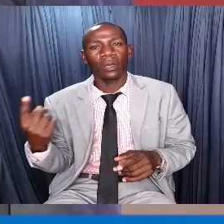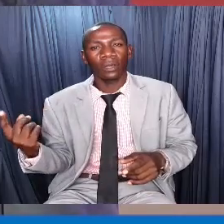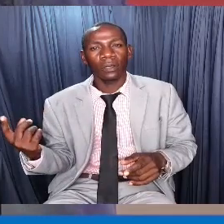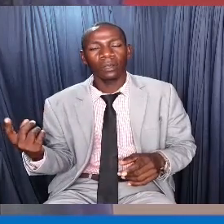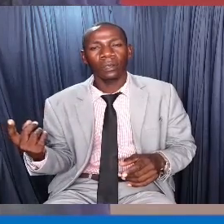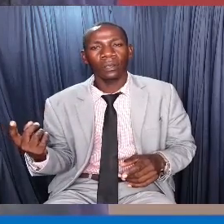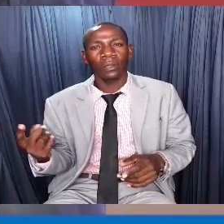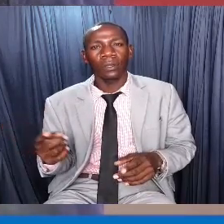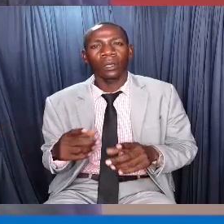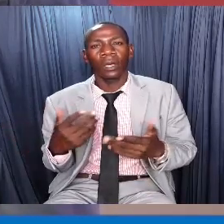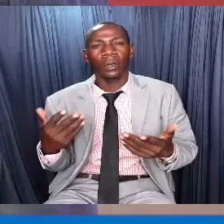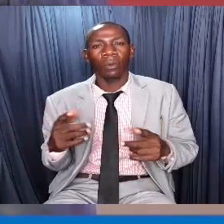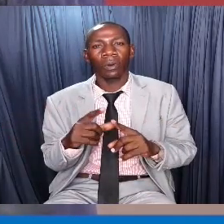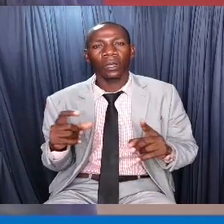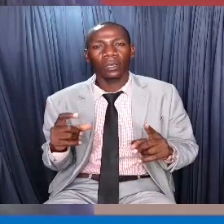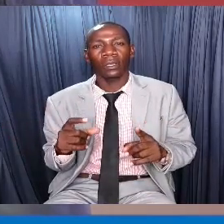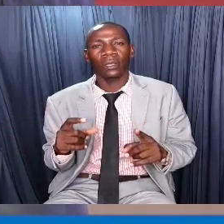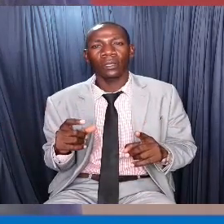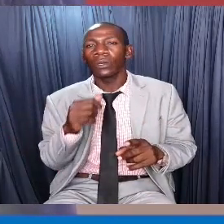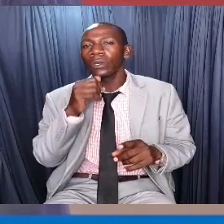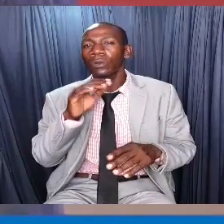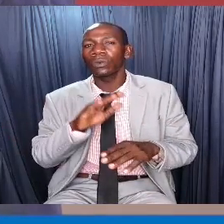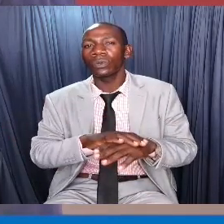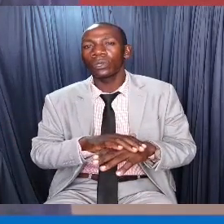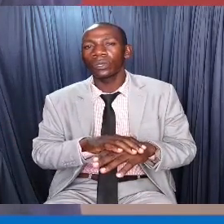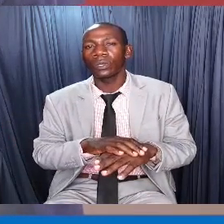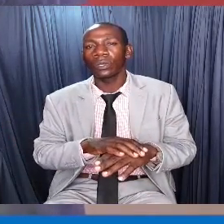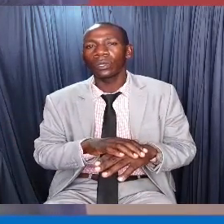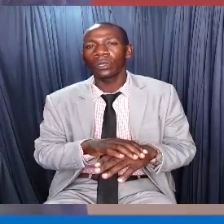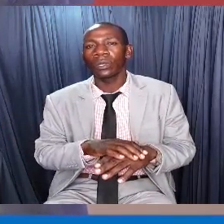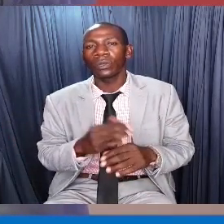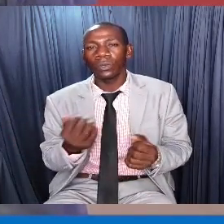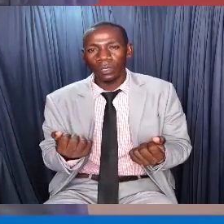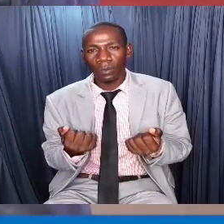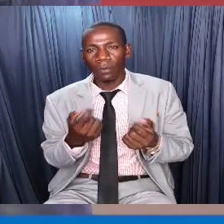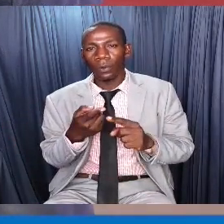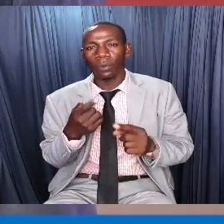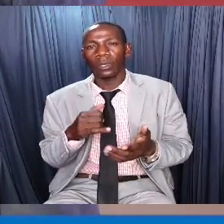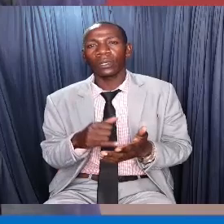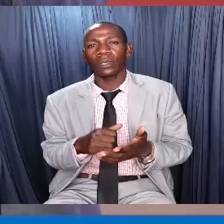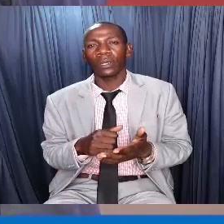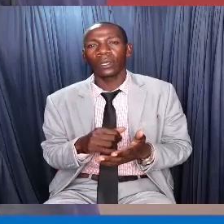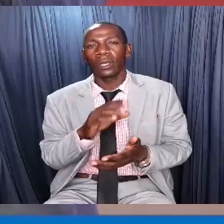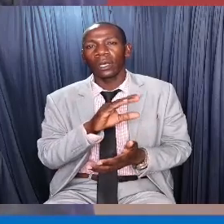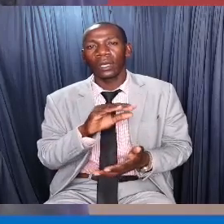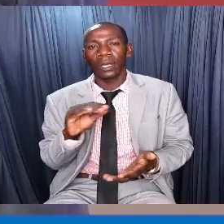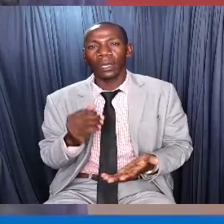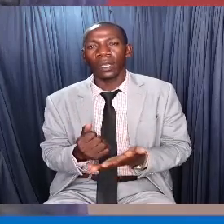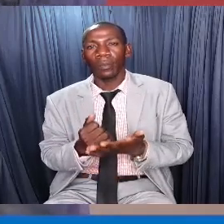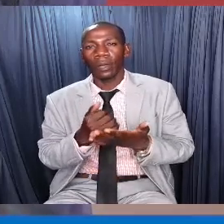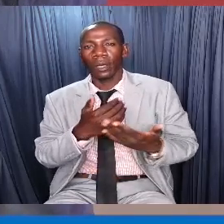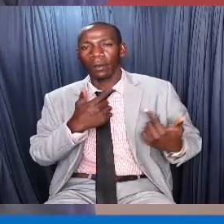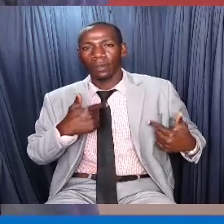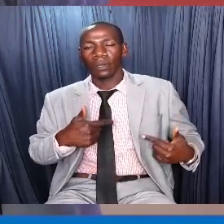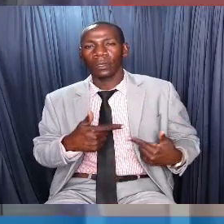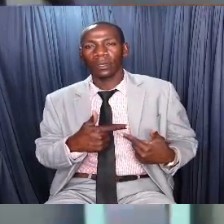Everywhere. Neno lolote. Anything. Lisilofaa. Not worthy. Atuokoe nalo. Let him save us from. Na atujalie moyo. And enable us